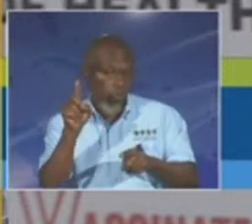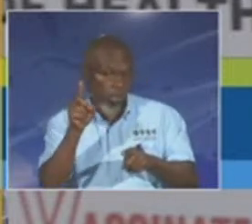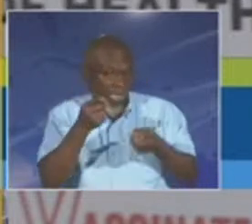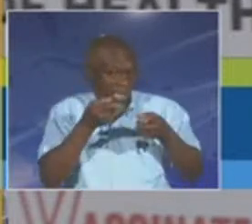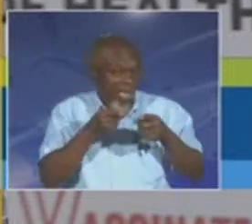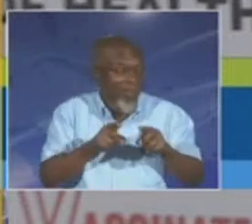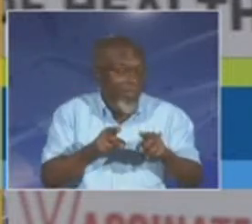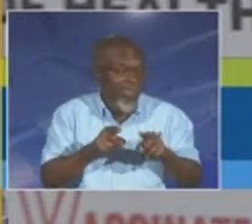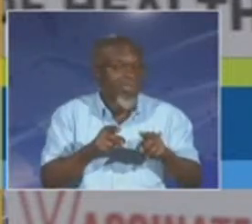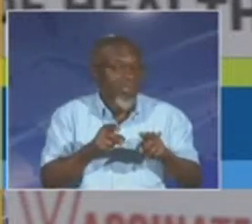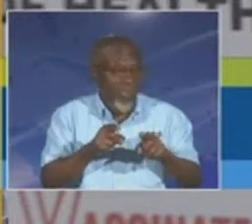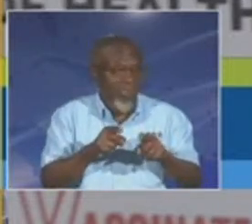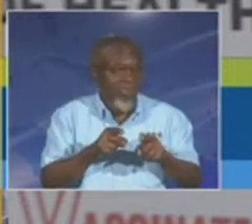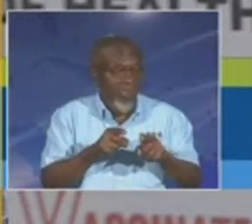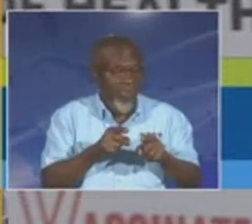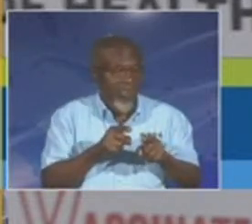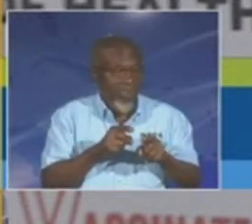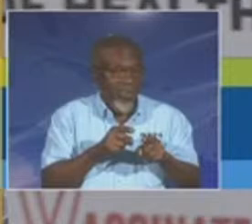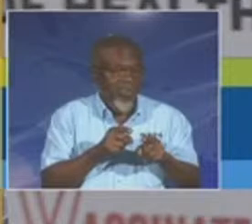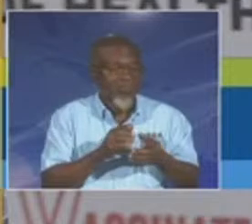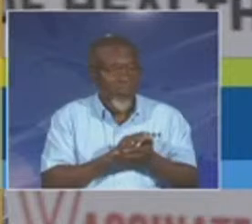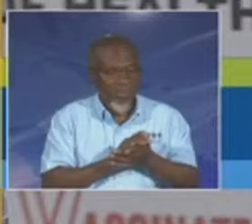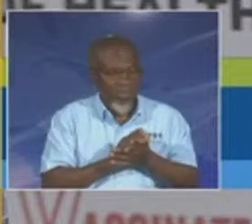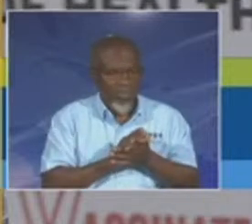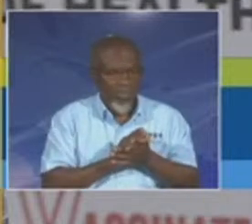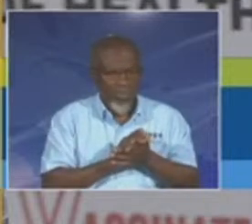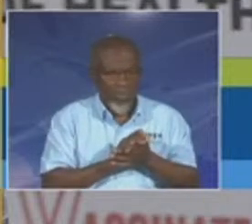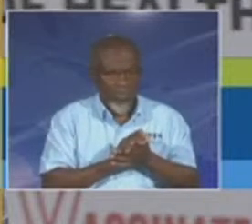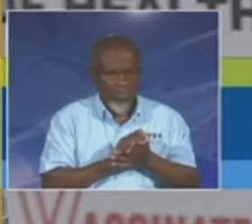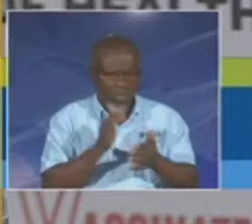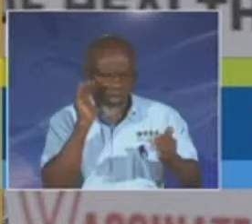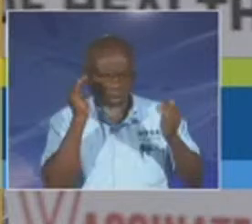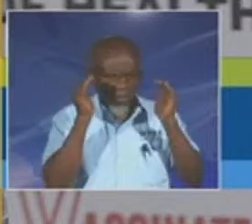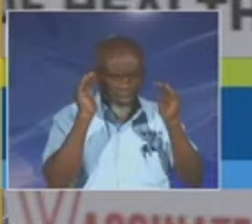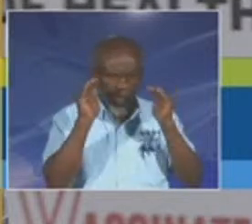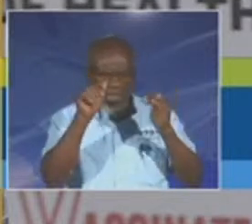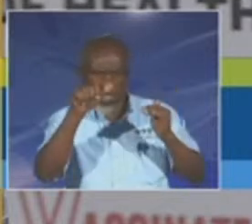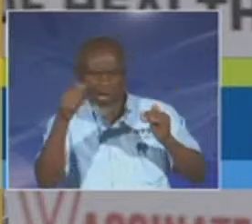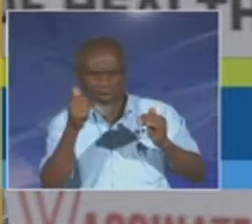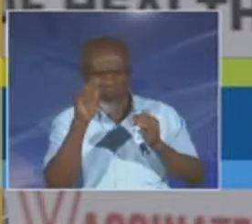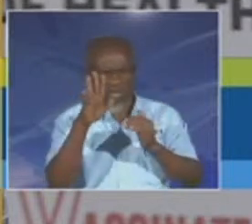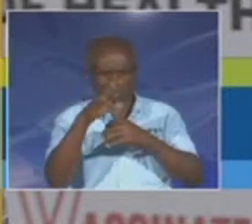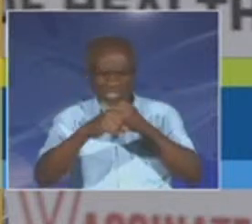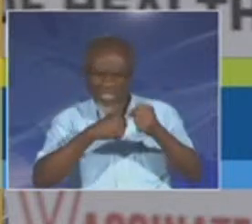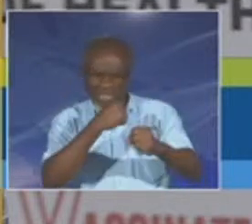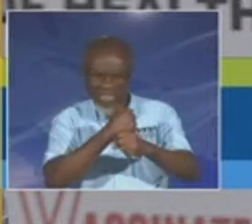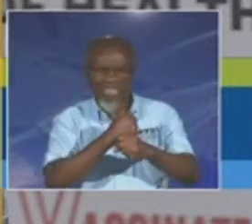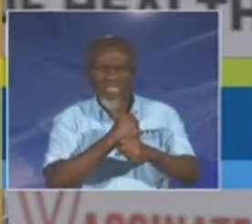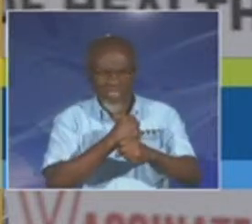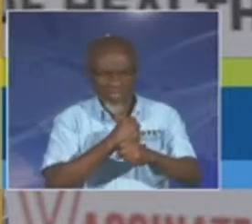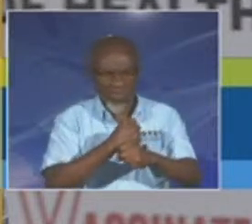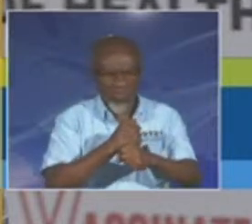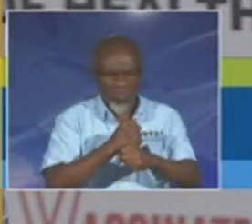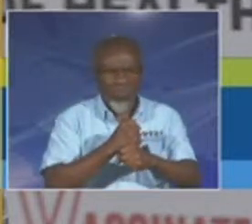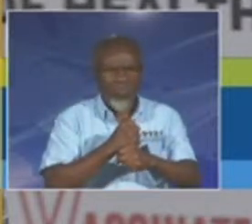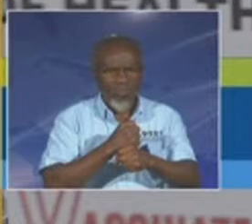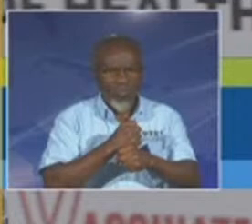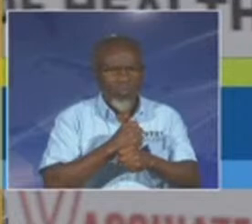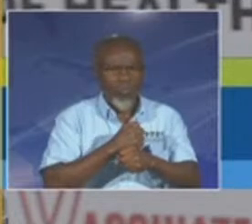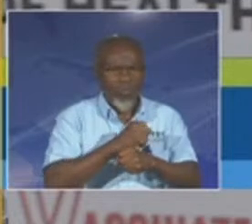and the 5 years of average data before that, is that there was an increase in the total mortality, that's what you